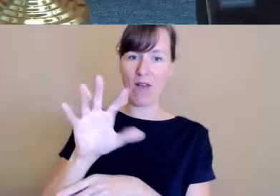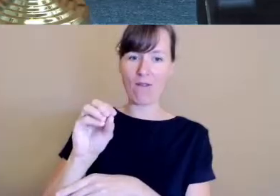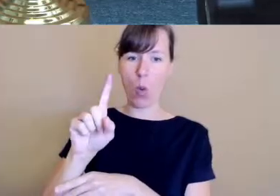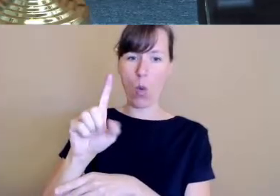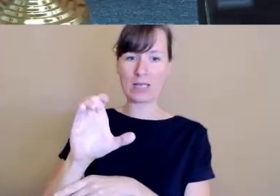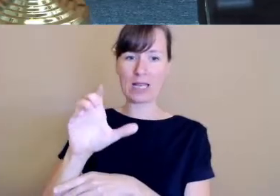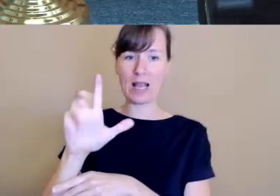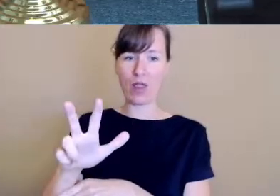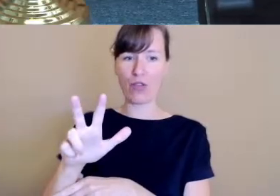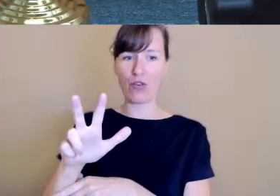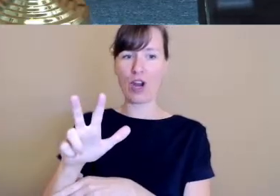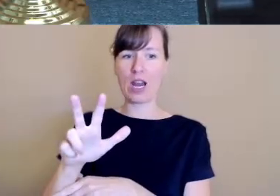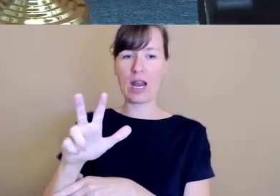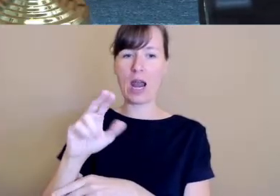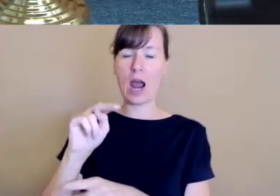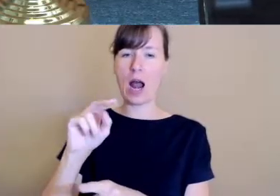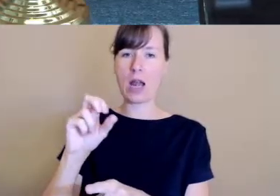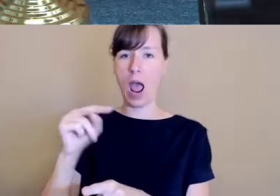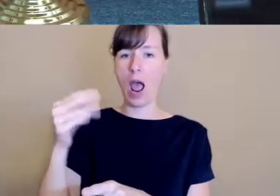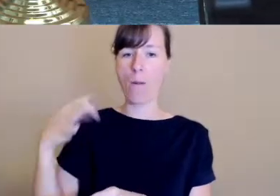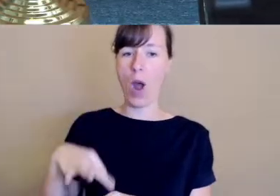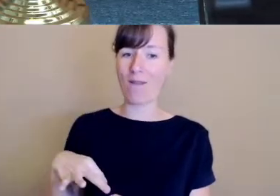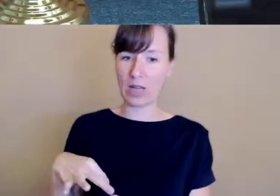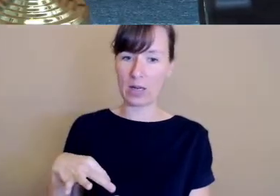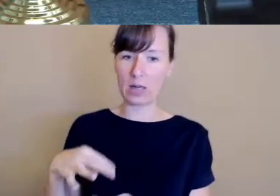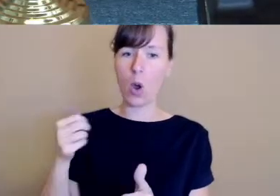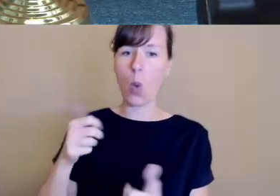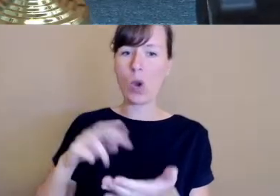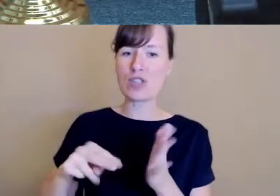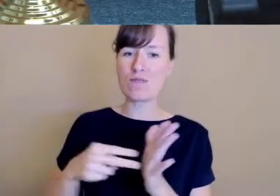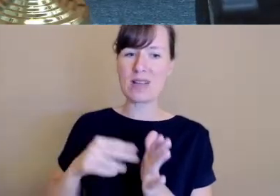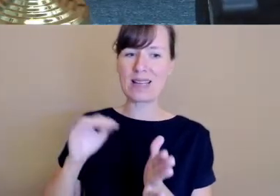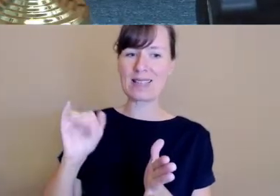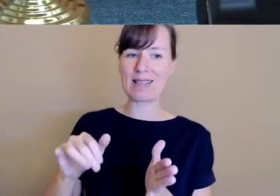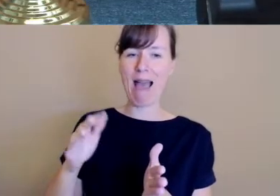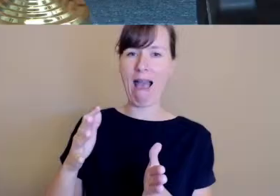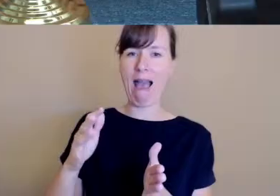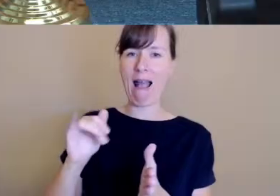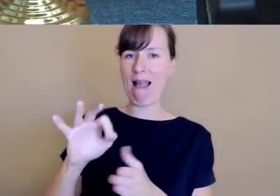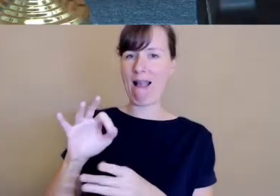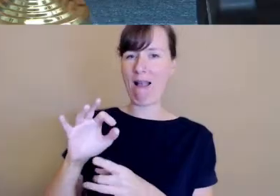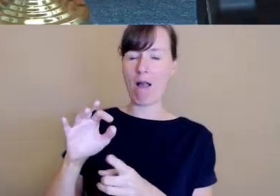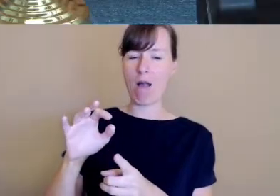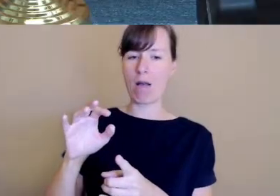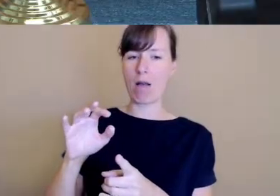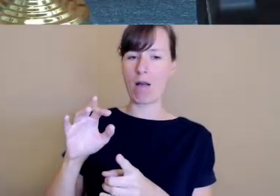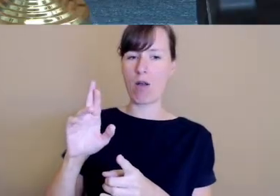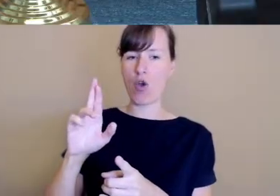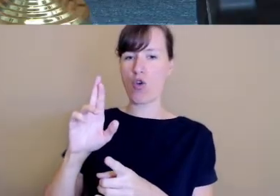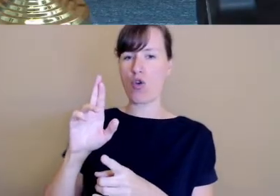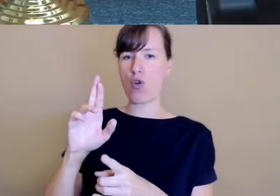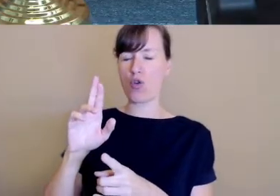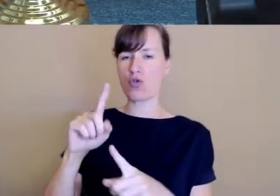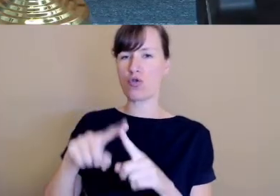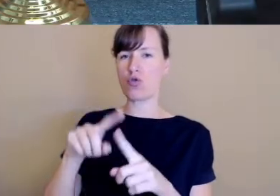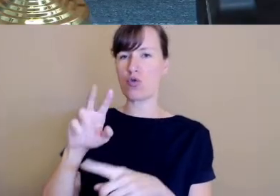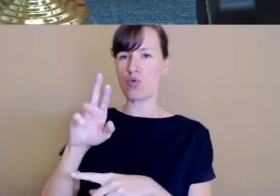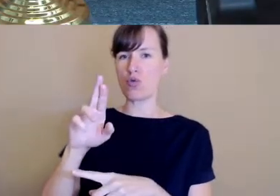status as a town advisory body created entirely by mayor and council did not seem